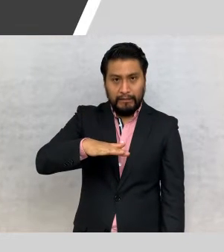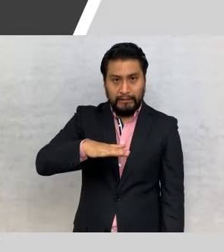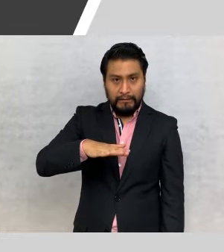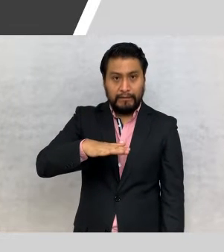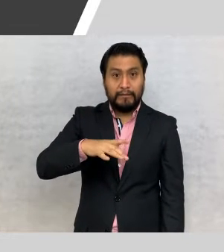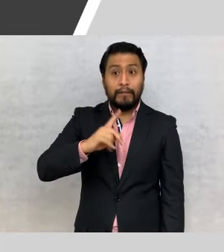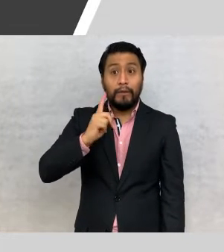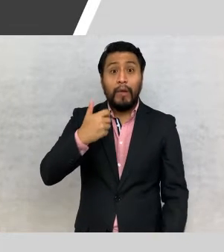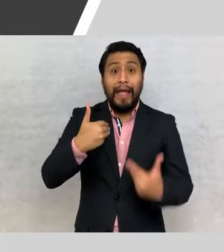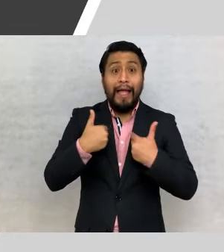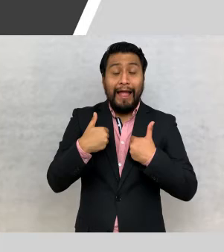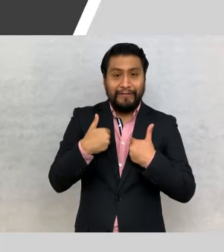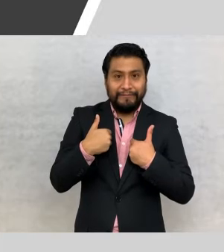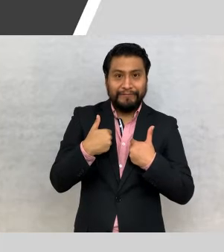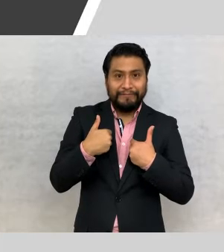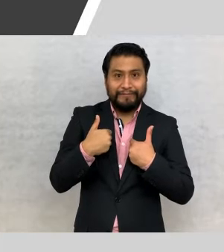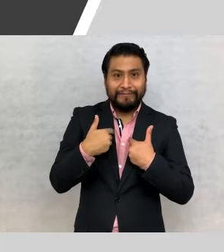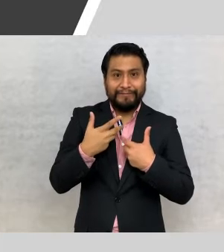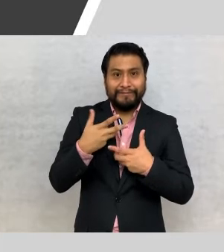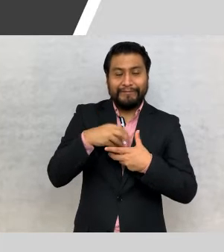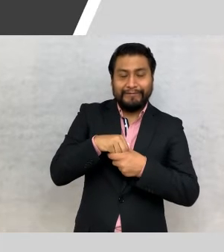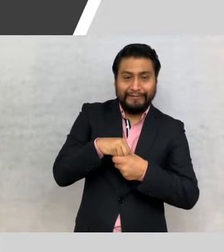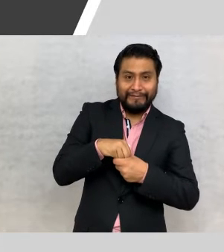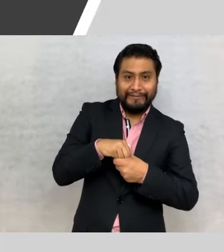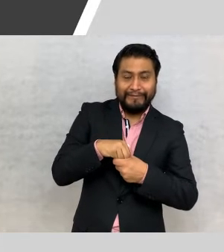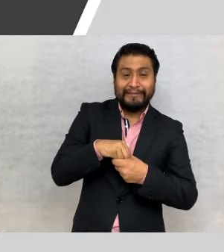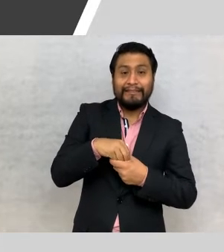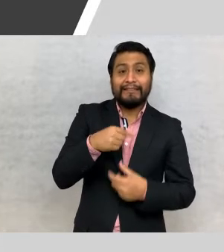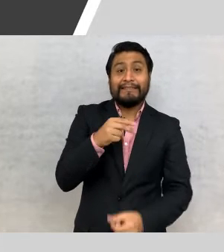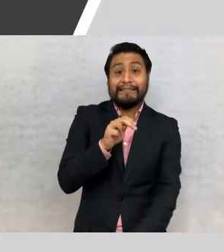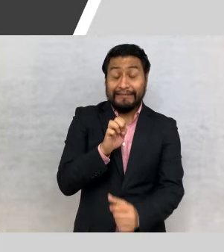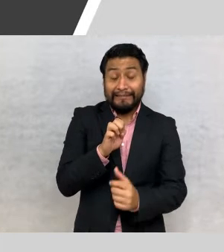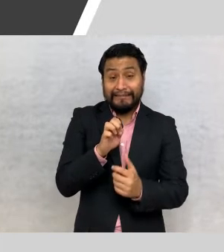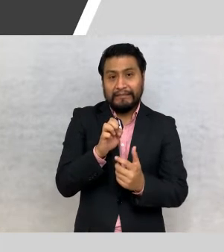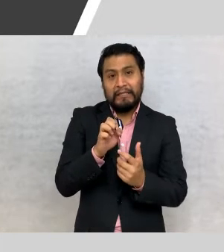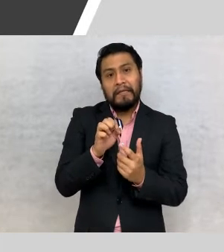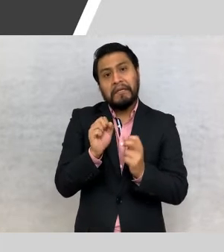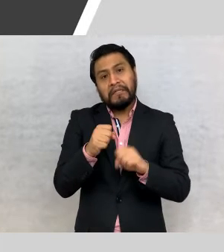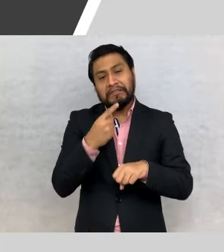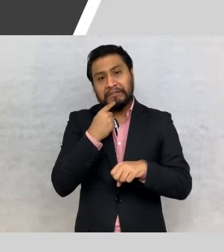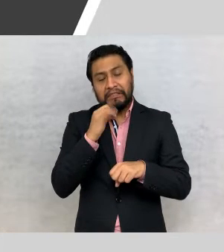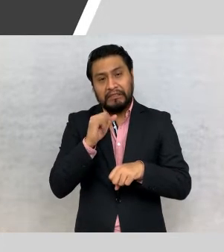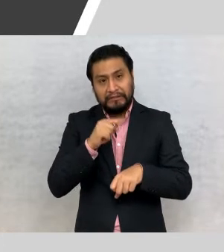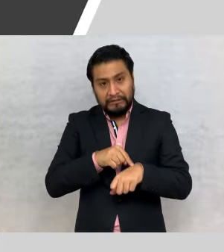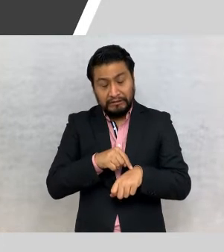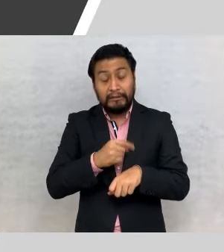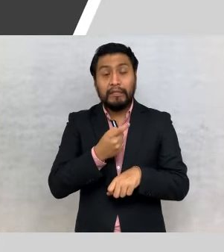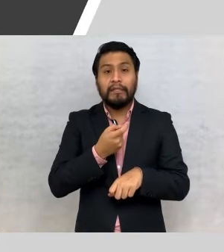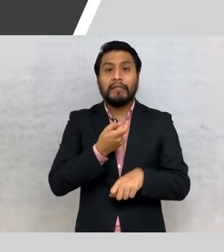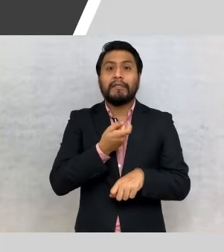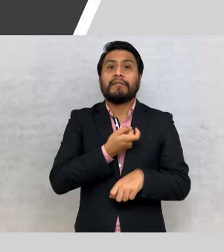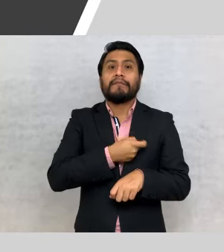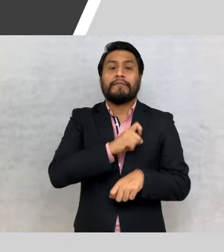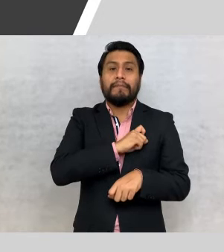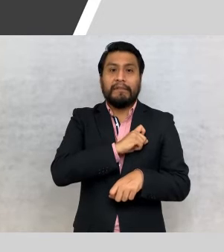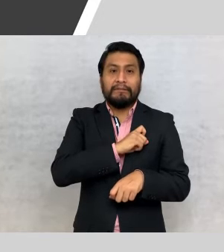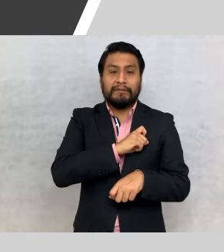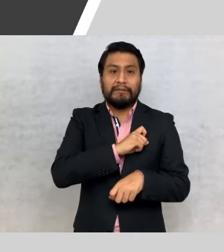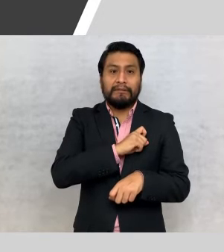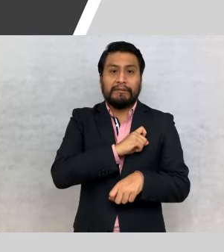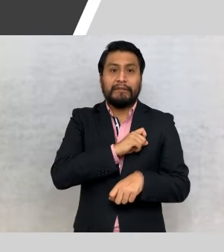who had genes, we could say at the time, as the Spanish psychiatrist